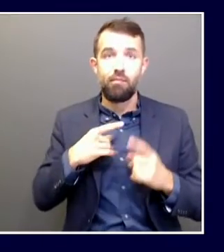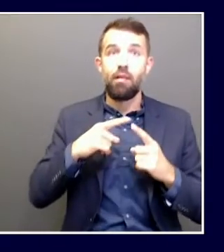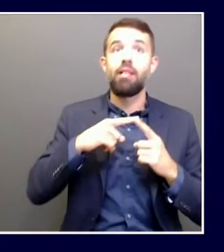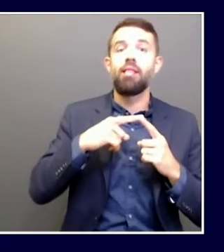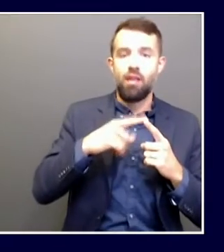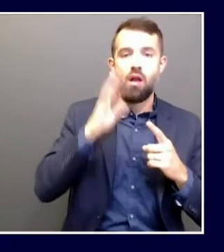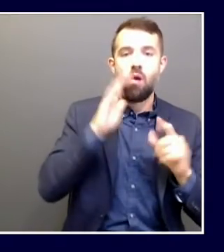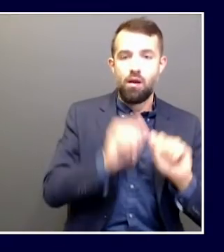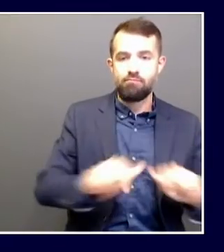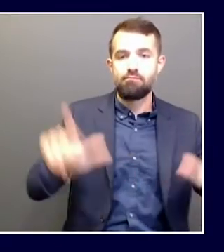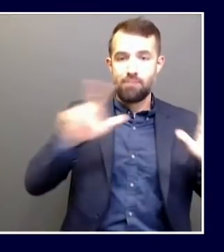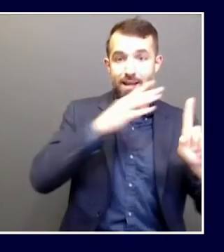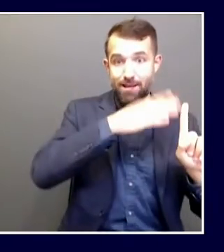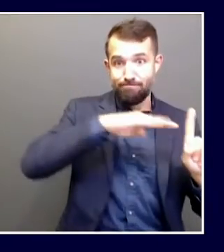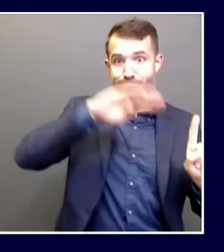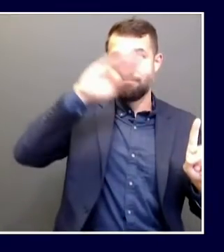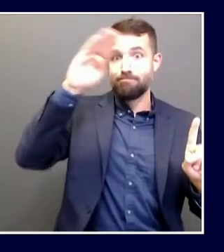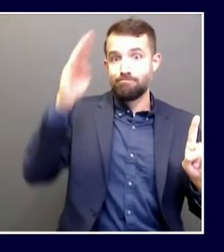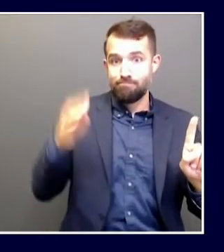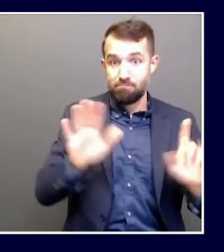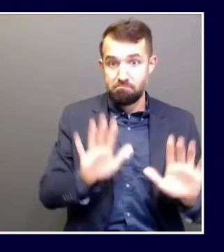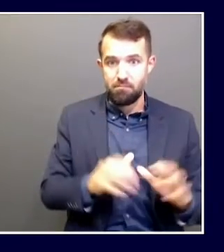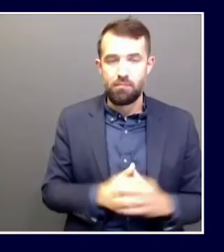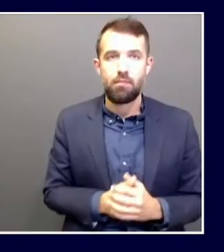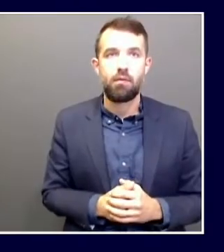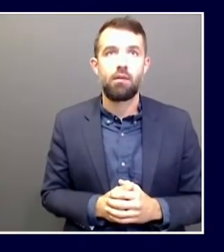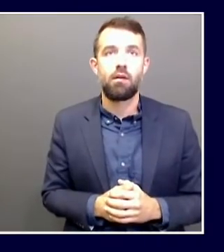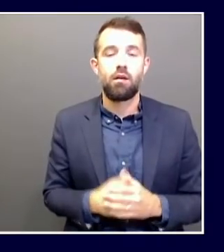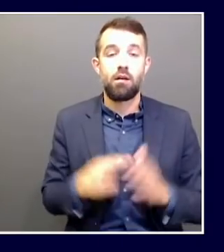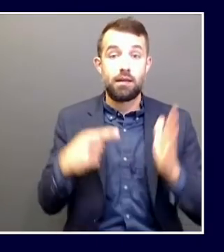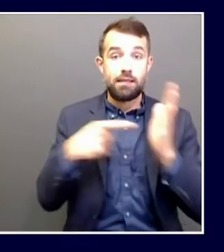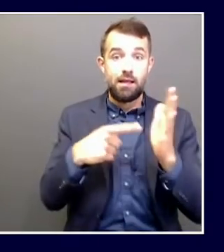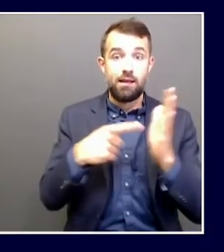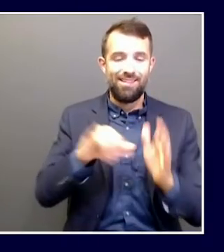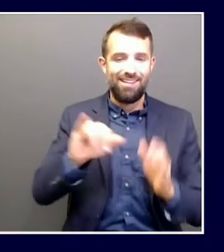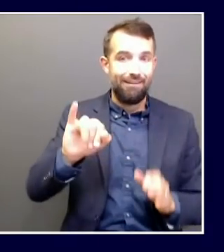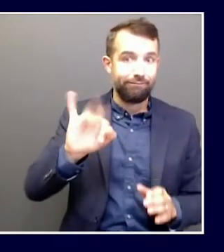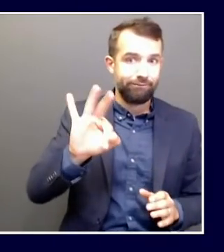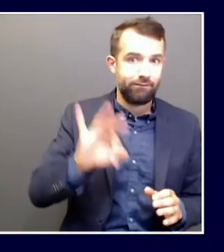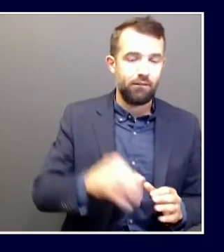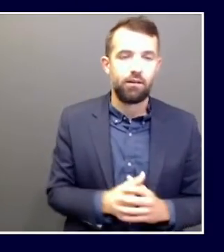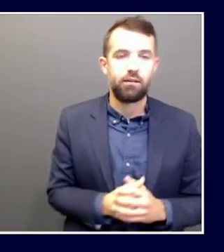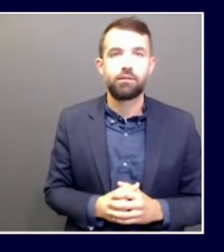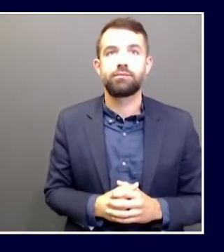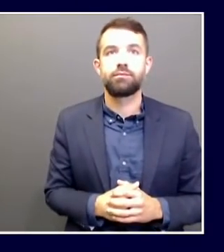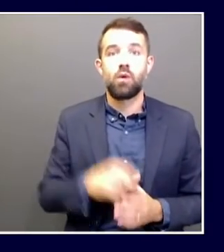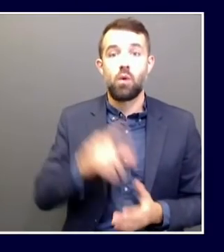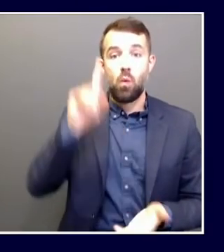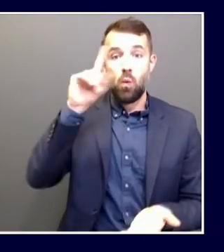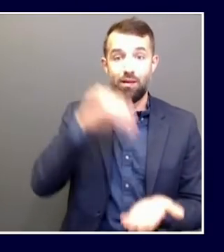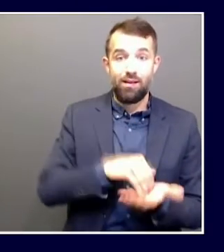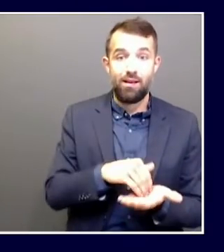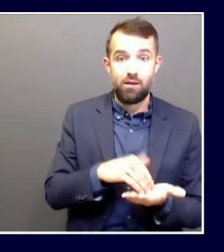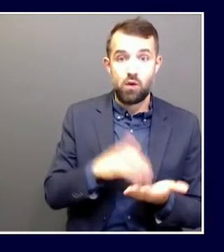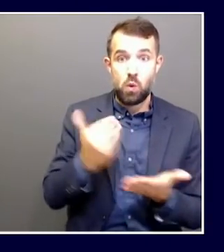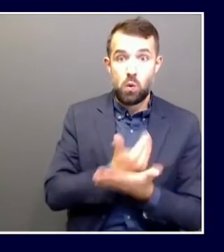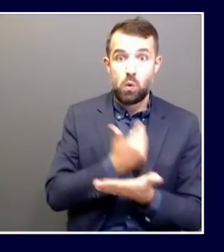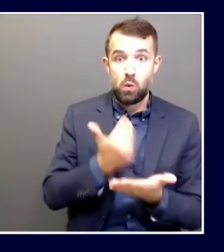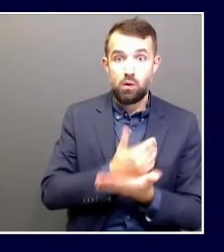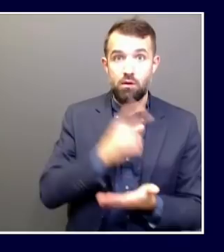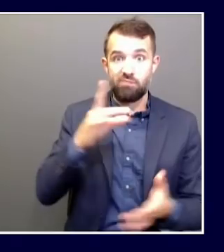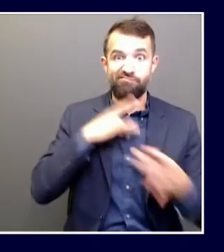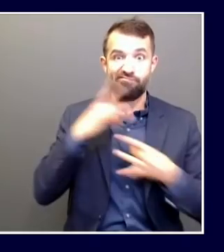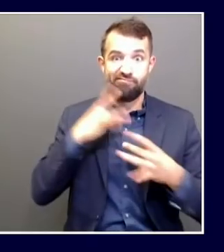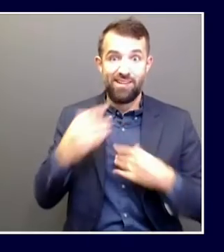hypothetically, we have 1,000 new cases that are reported in a 24-hour period. When we go through the process of vetting